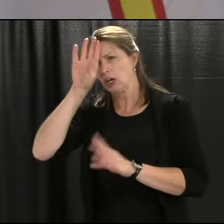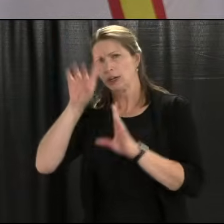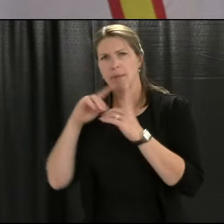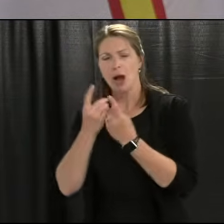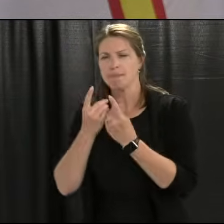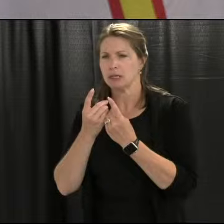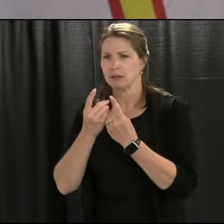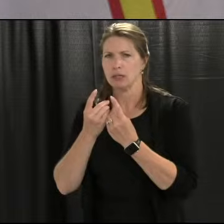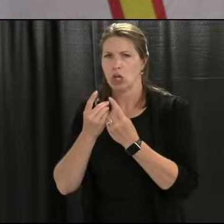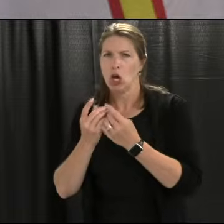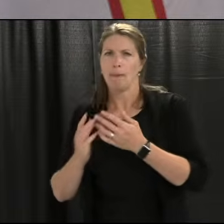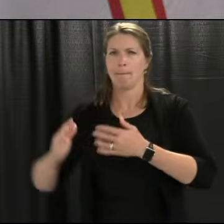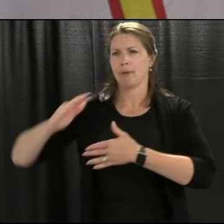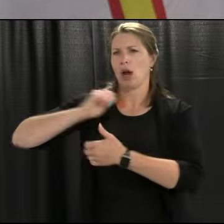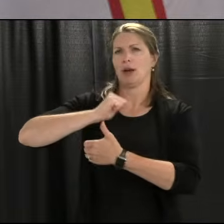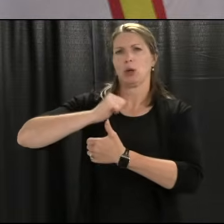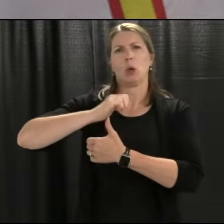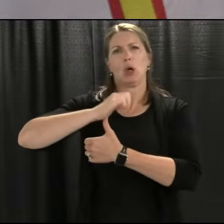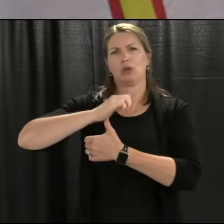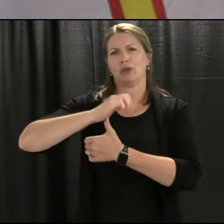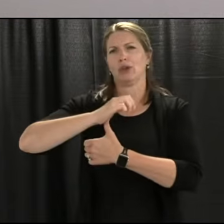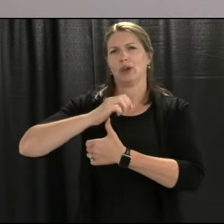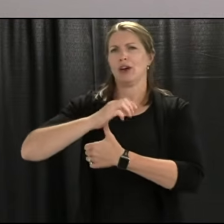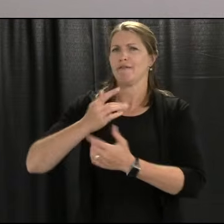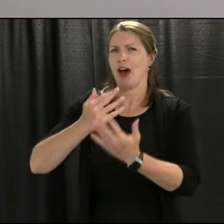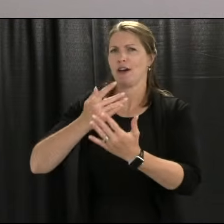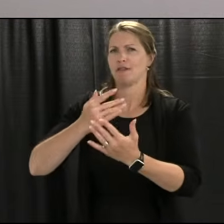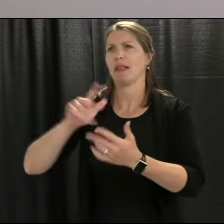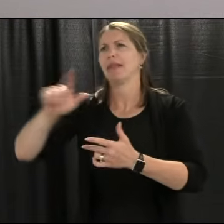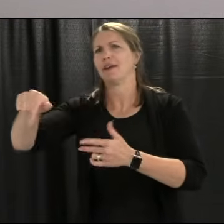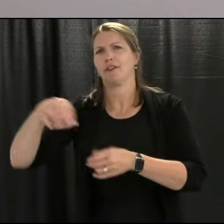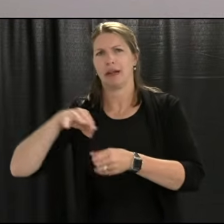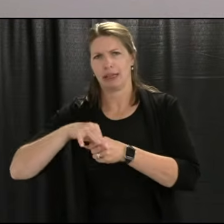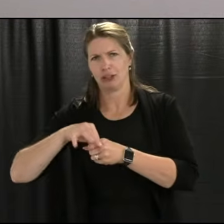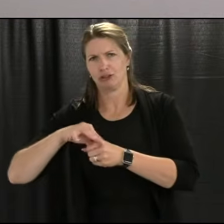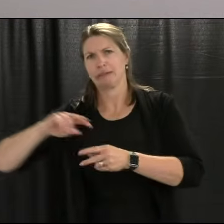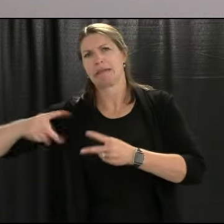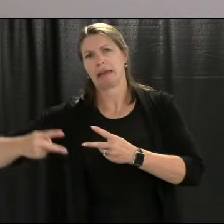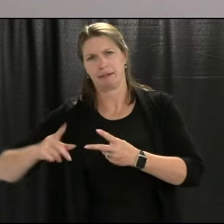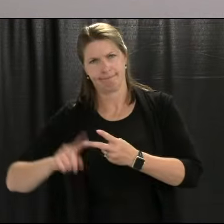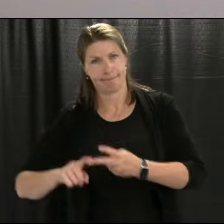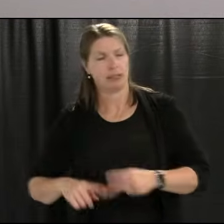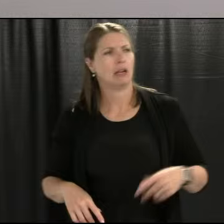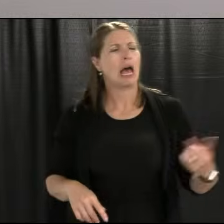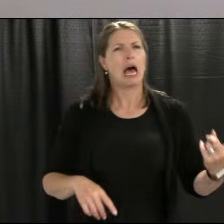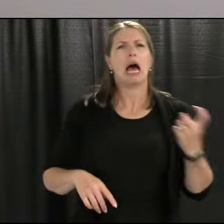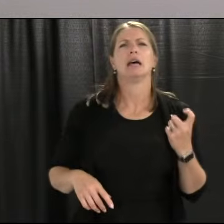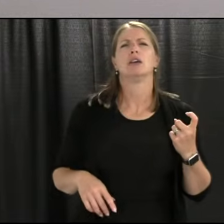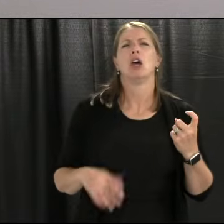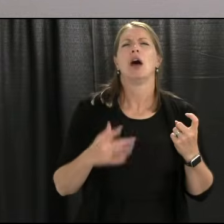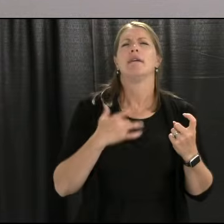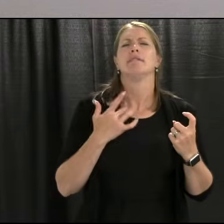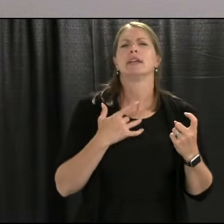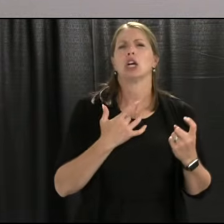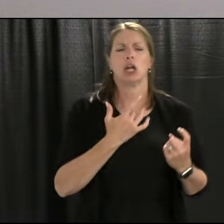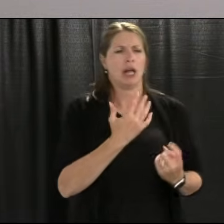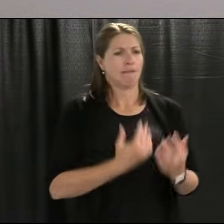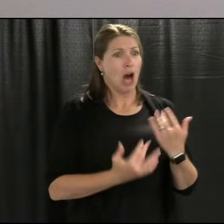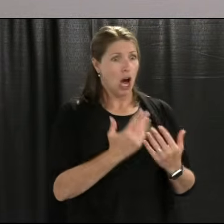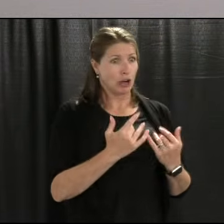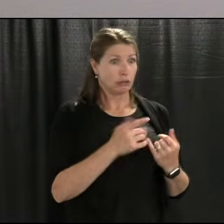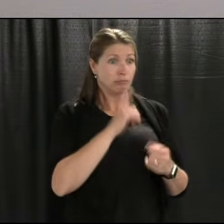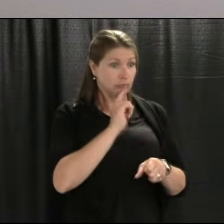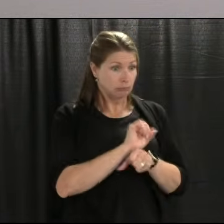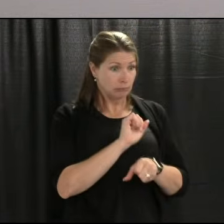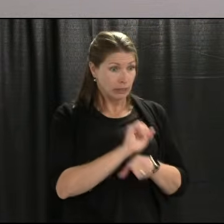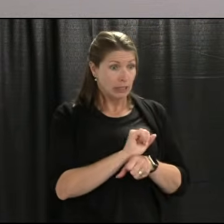now. But we'll get through this, and we'll get through the election. Premier, do you believe people are setting fires intentionally to hurt others? I don't know. I don't have any